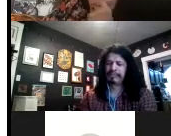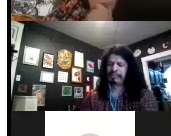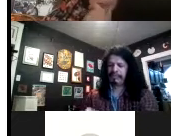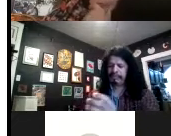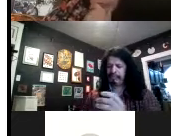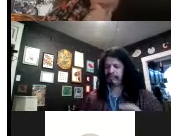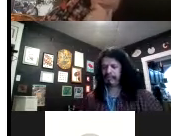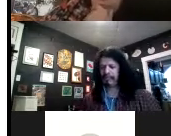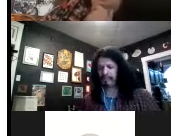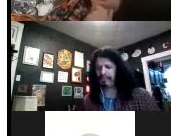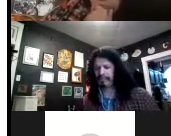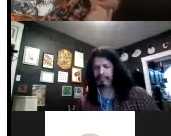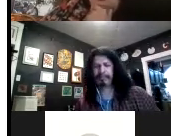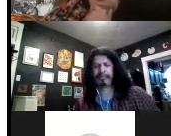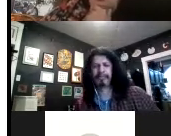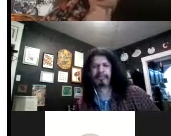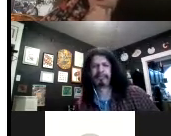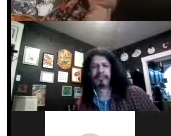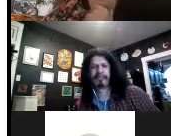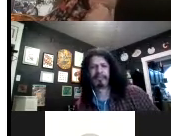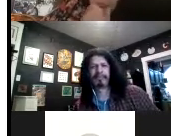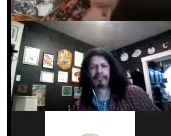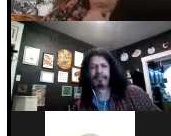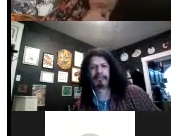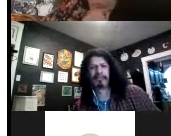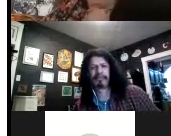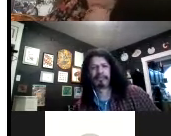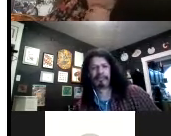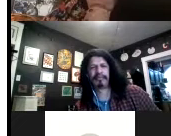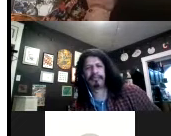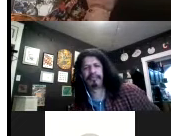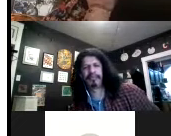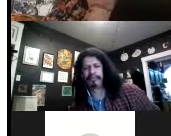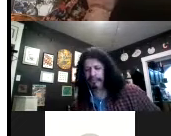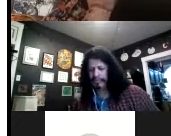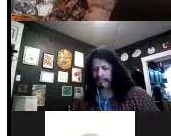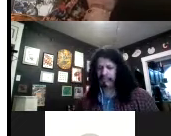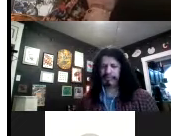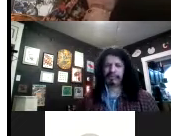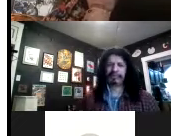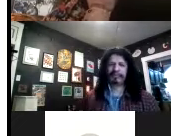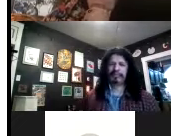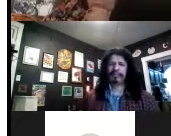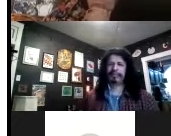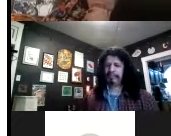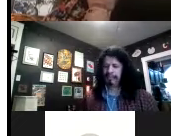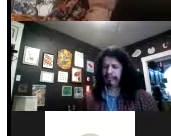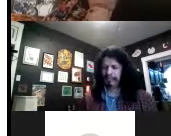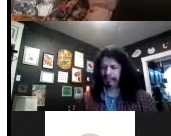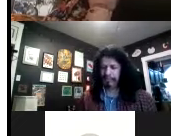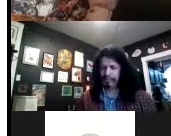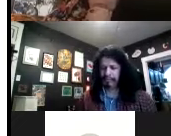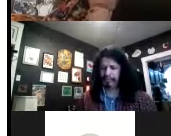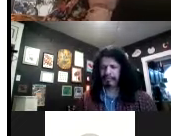they have to merge into the travel lane of the auto. Passengers who are leaving those cars need to cross, you know, an